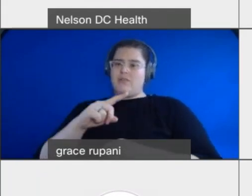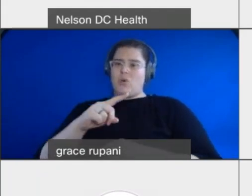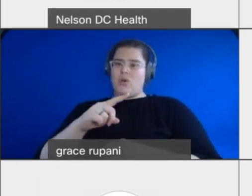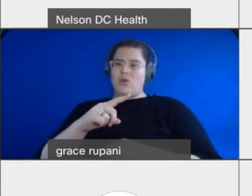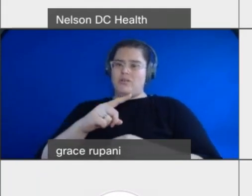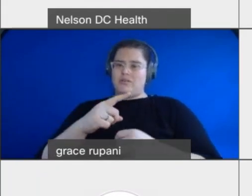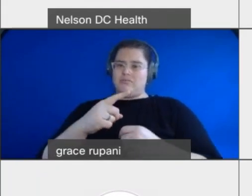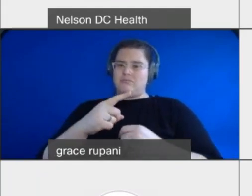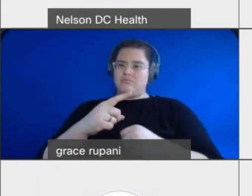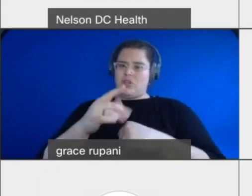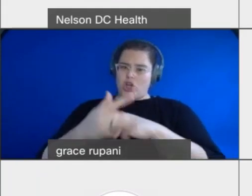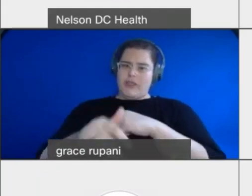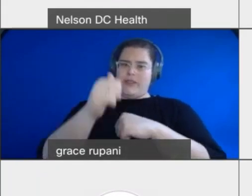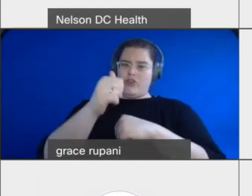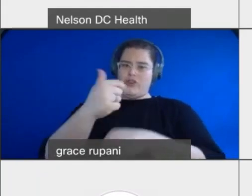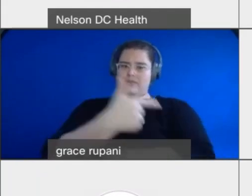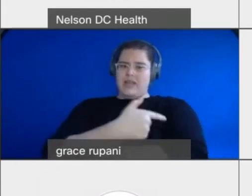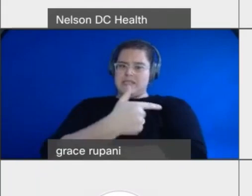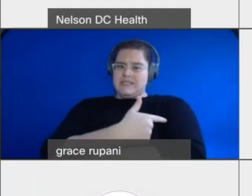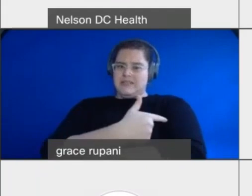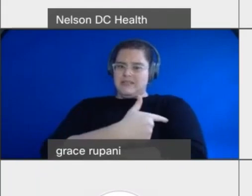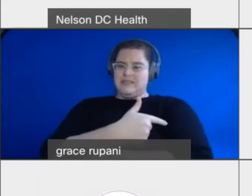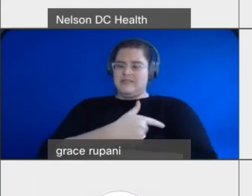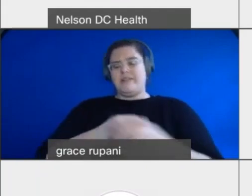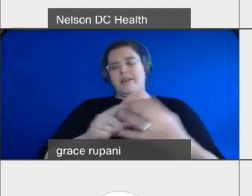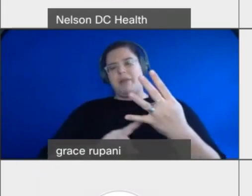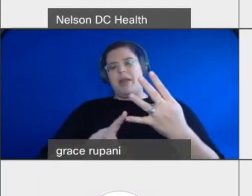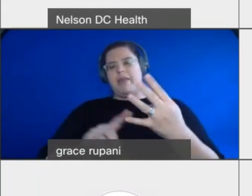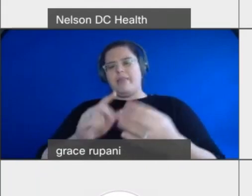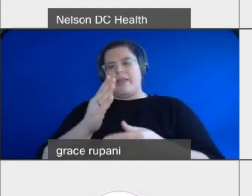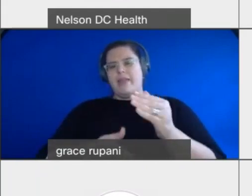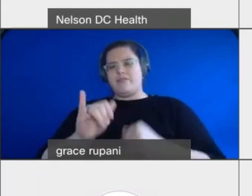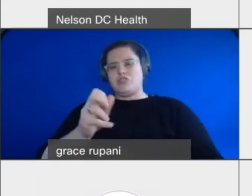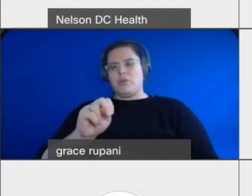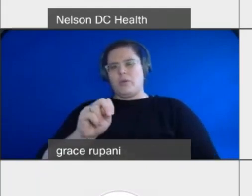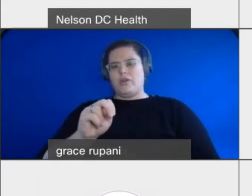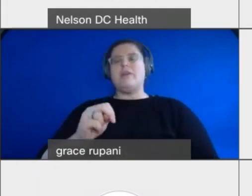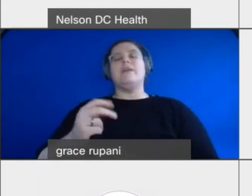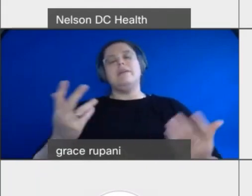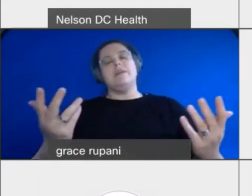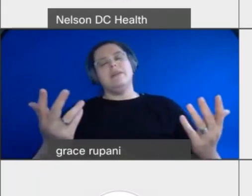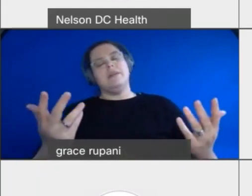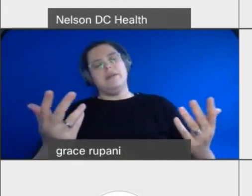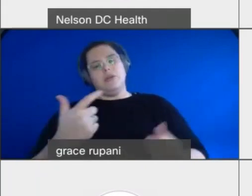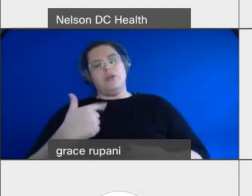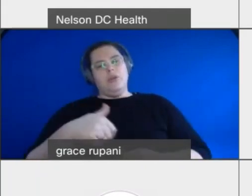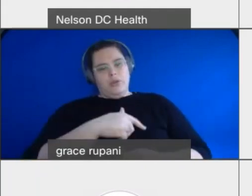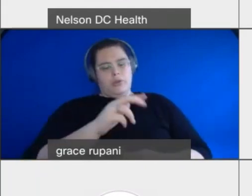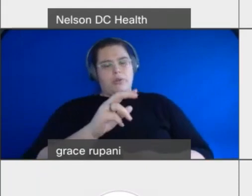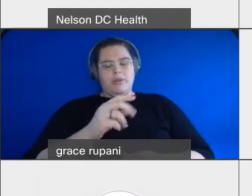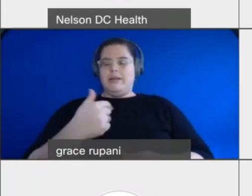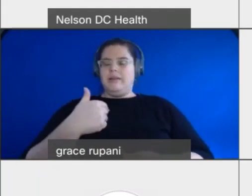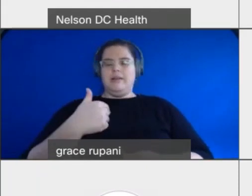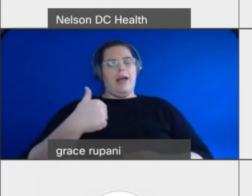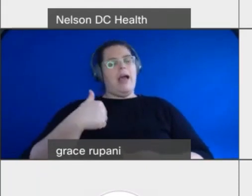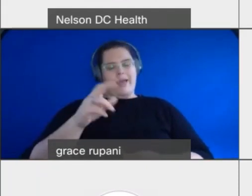No, that was raised, given that there's 930 of them. I did raise that question because